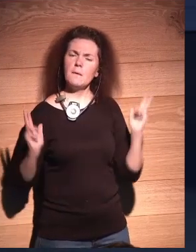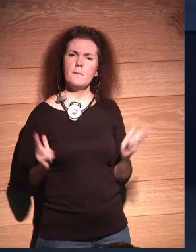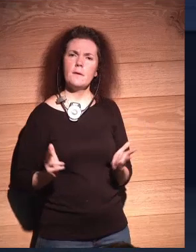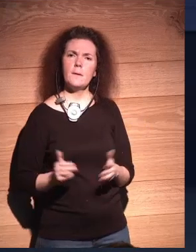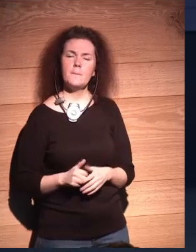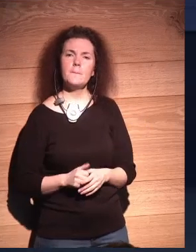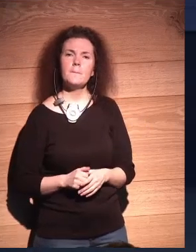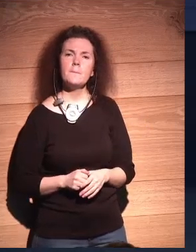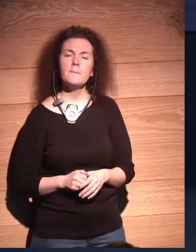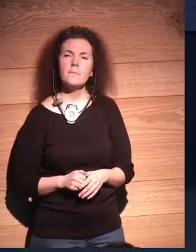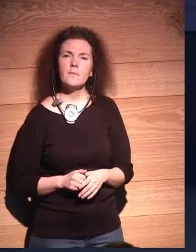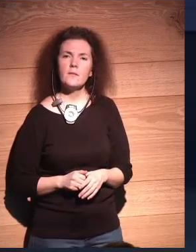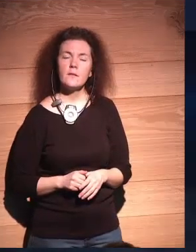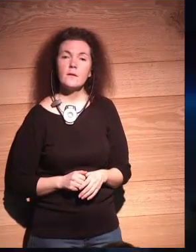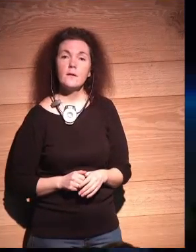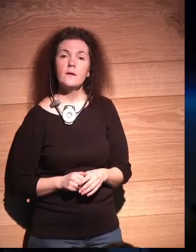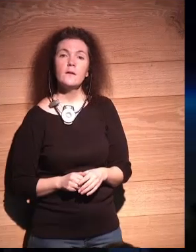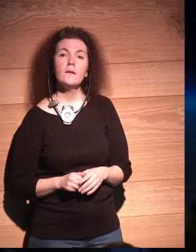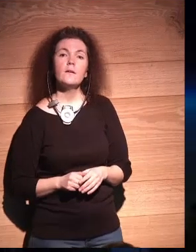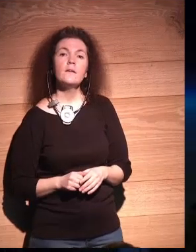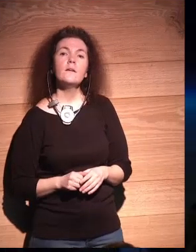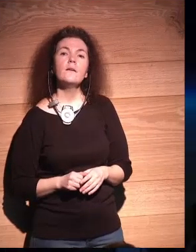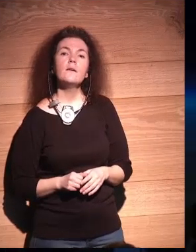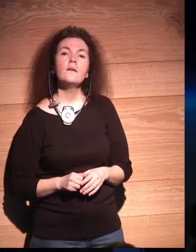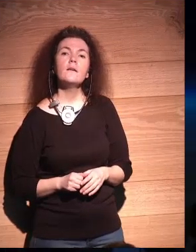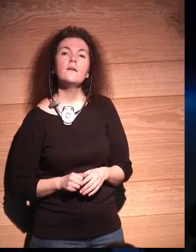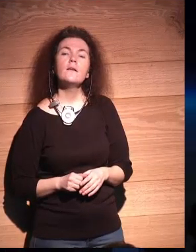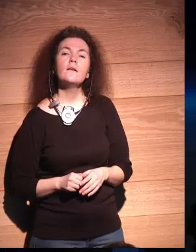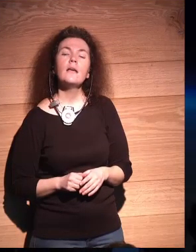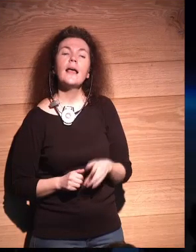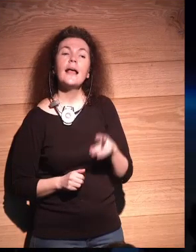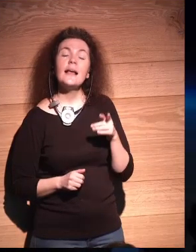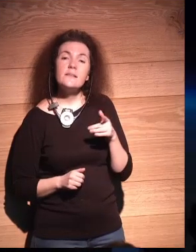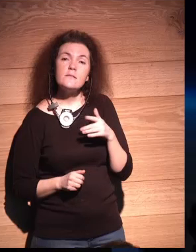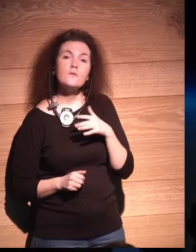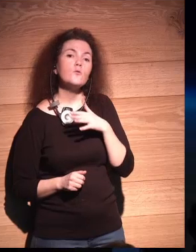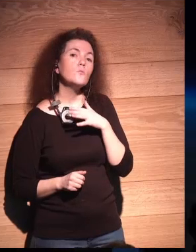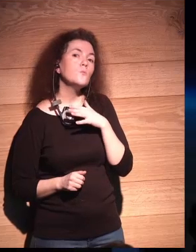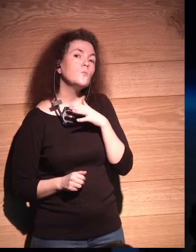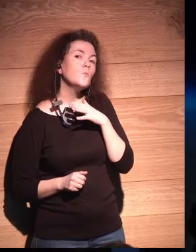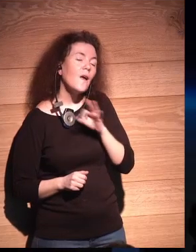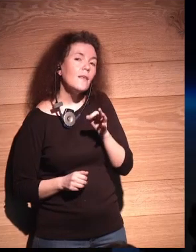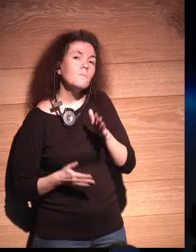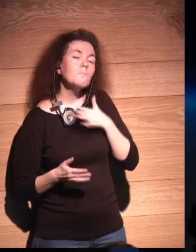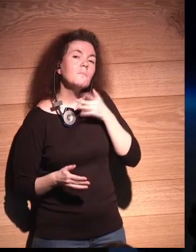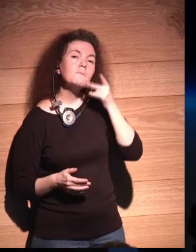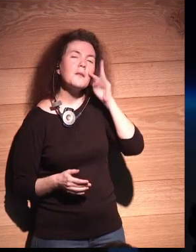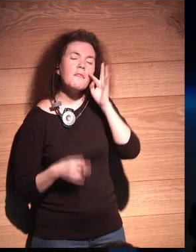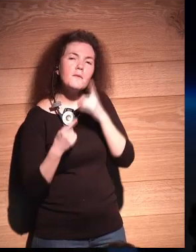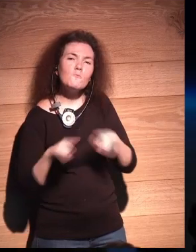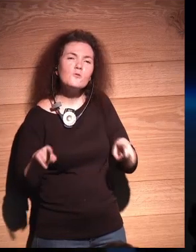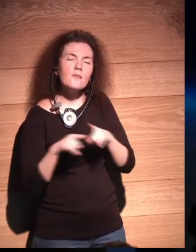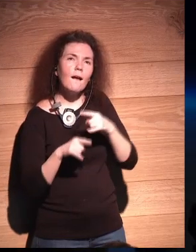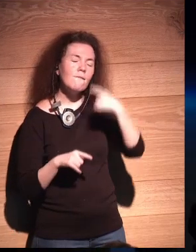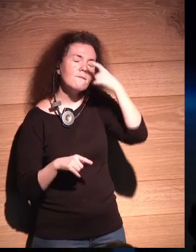anyway, that was probably one of my most memorable musical experiences. We're going to do questions, a